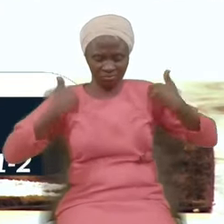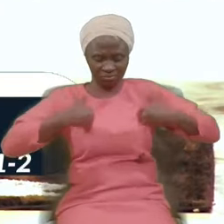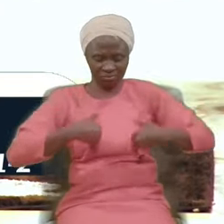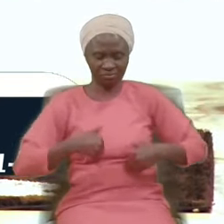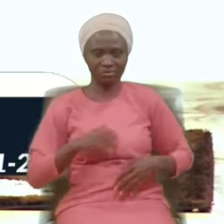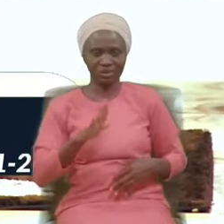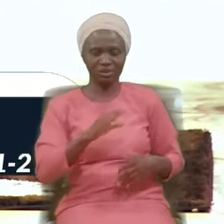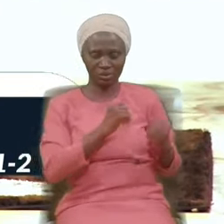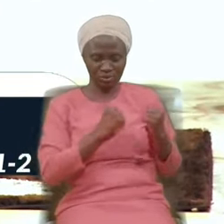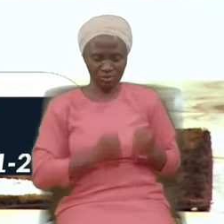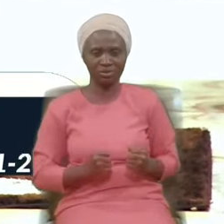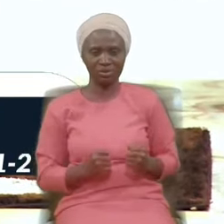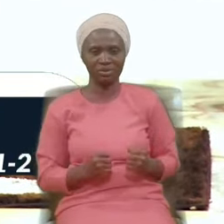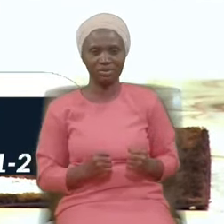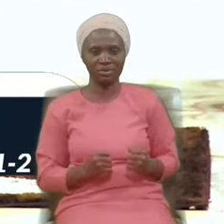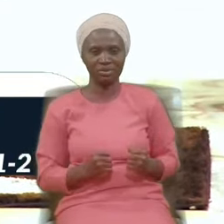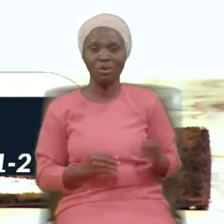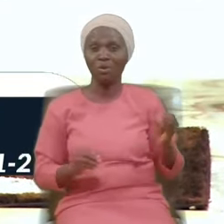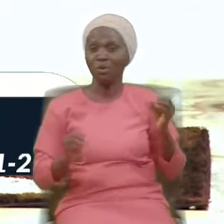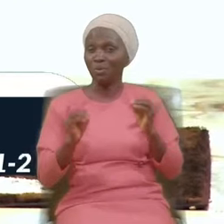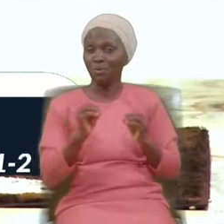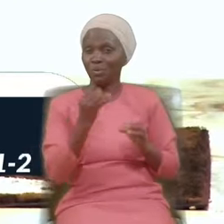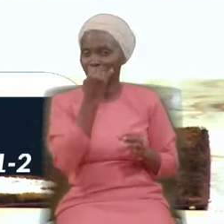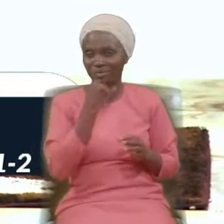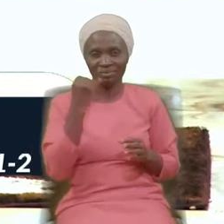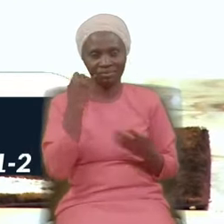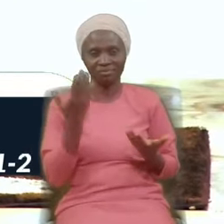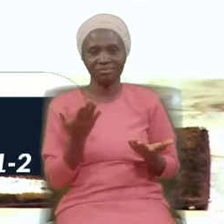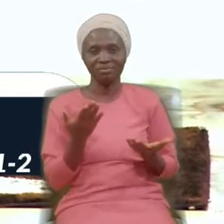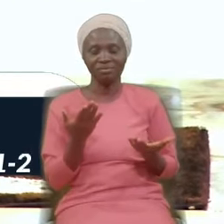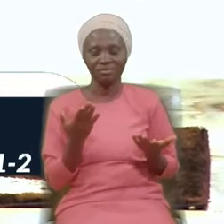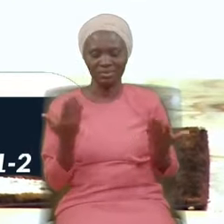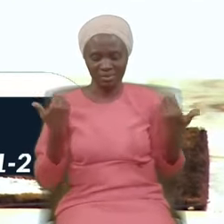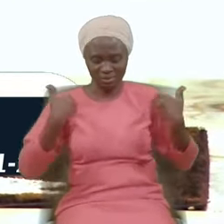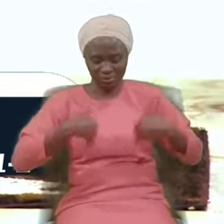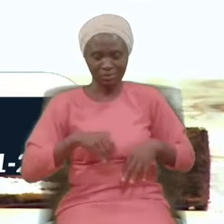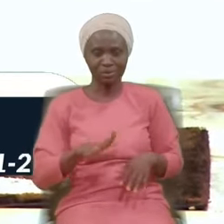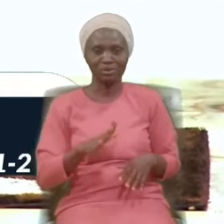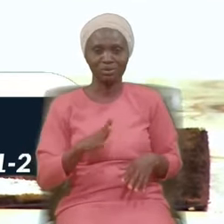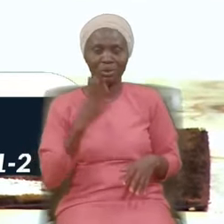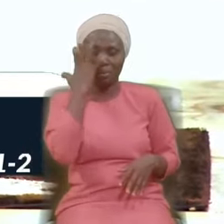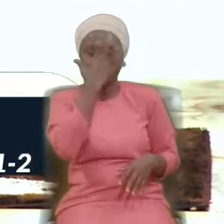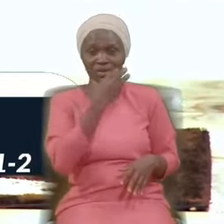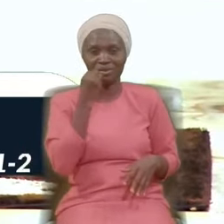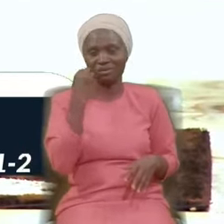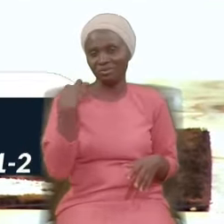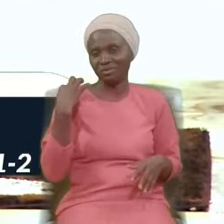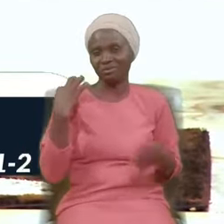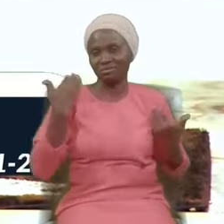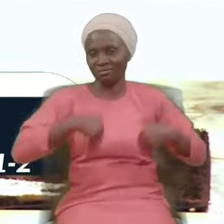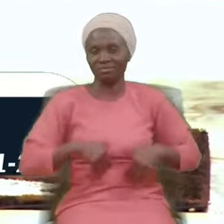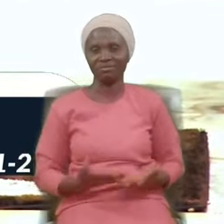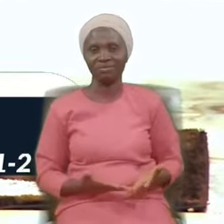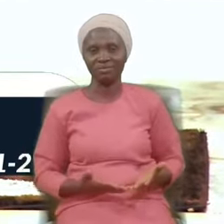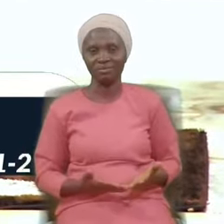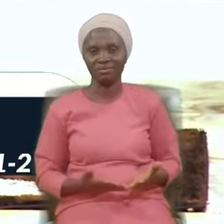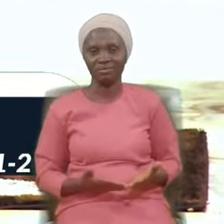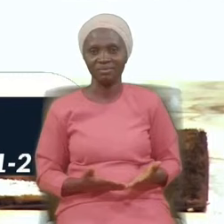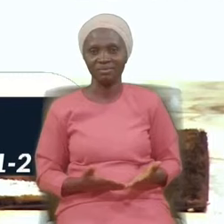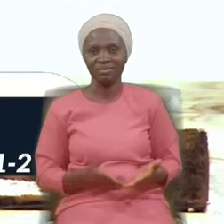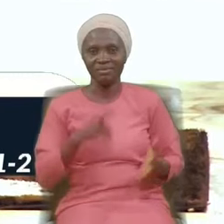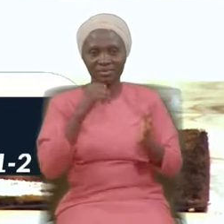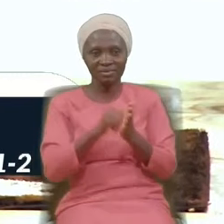O Jerusalem, the holy city. For henceforth, from tonight, write the date